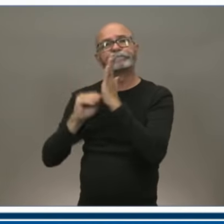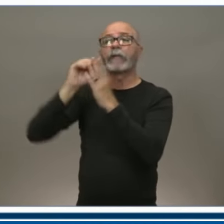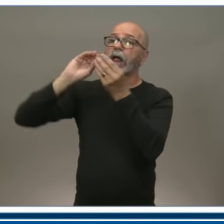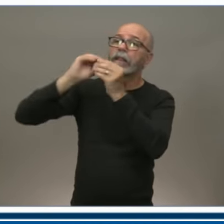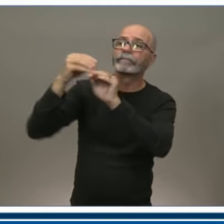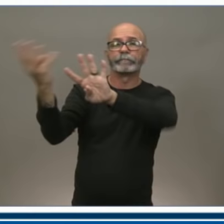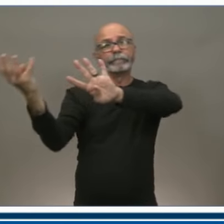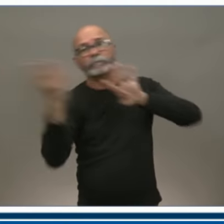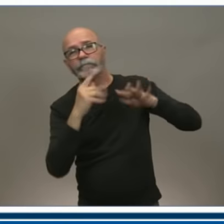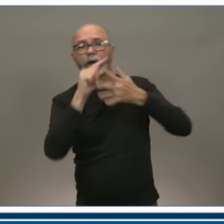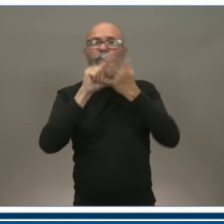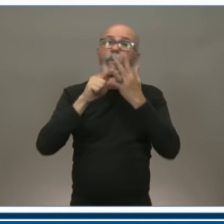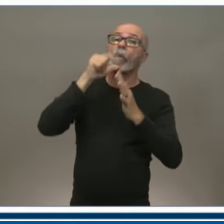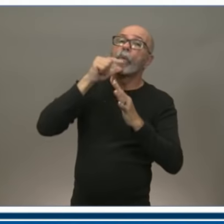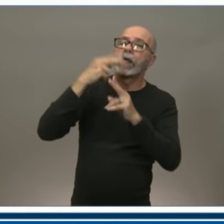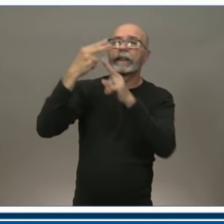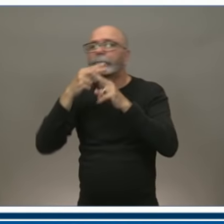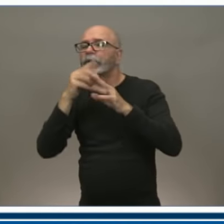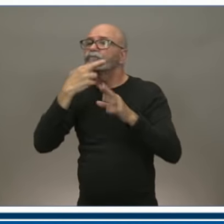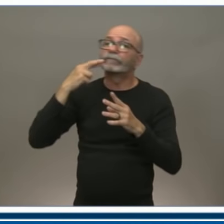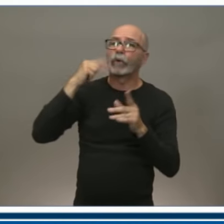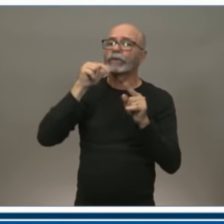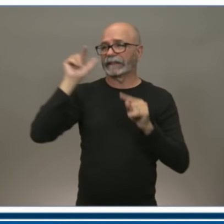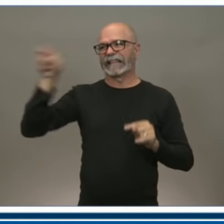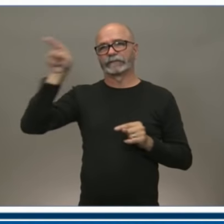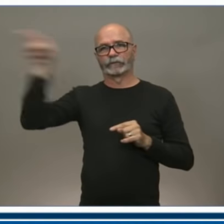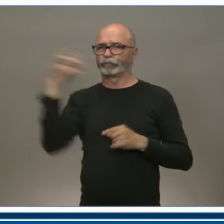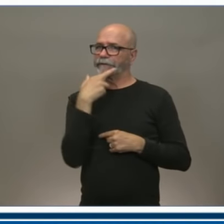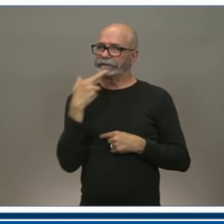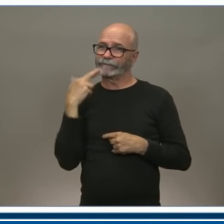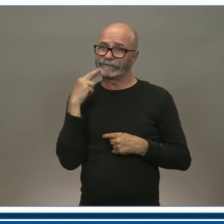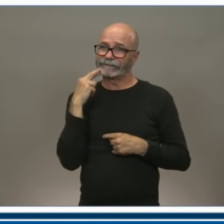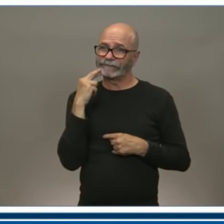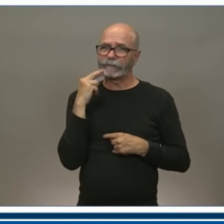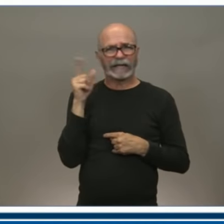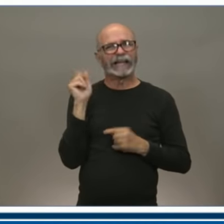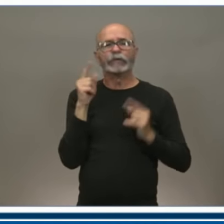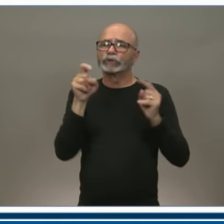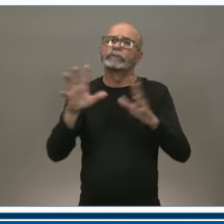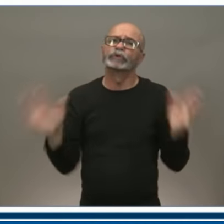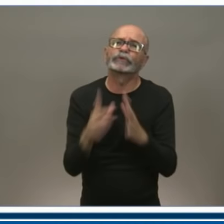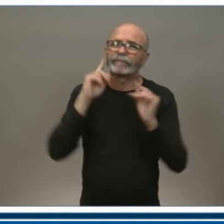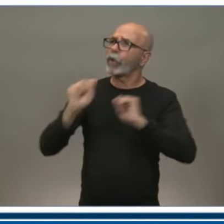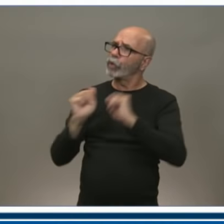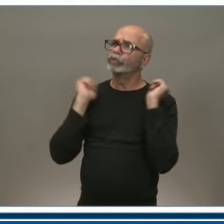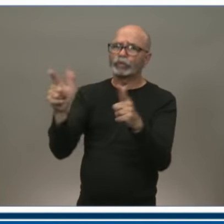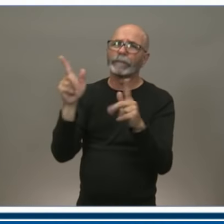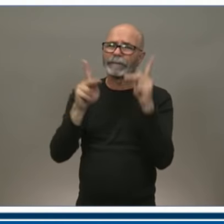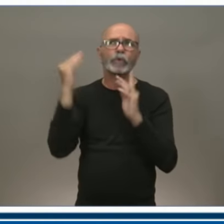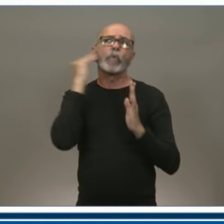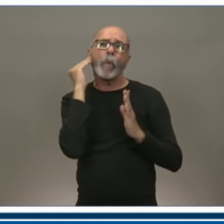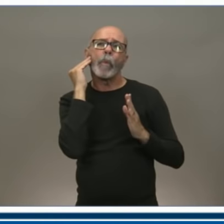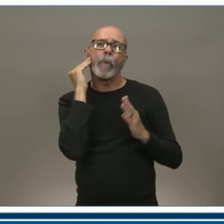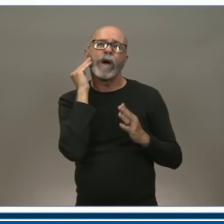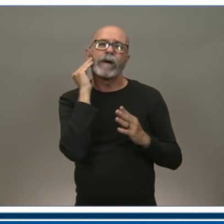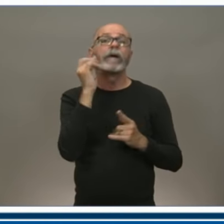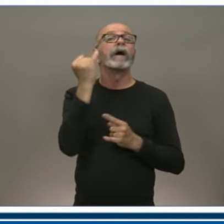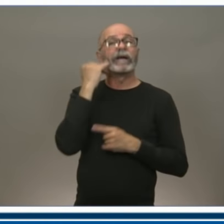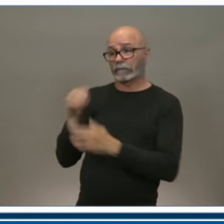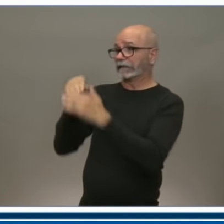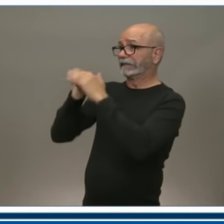and it wasn't necessarily as strong as we would have liked now in terms of what the restaurant sector is saying to individual restaurants